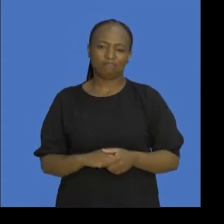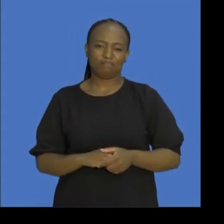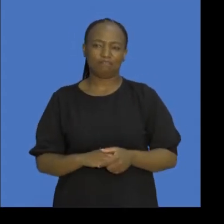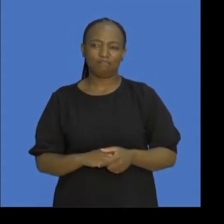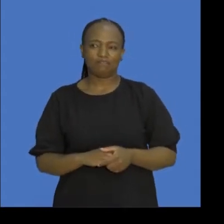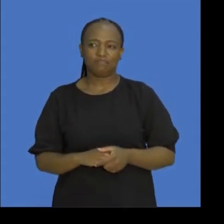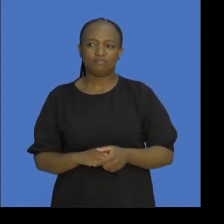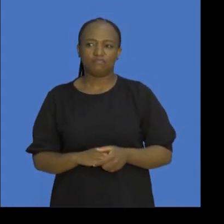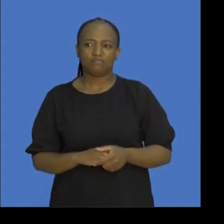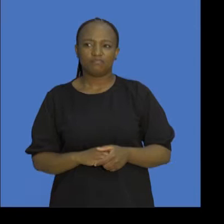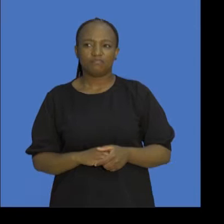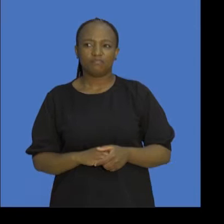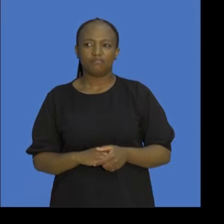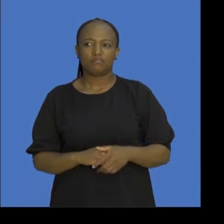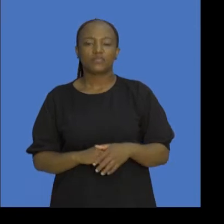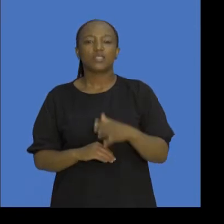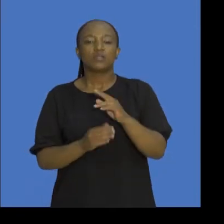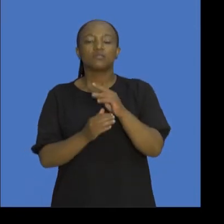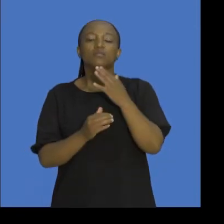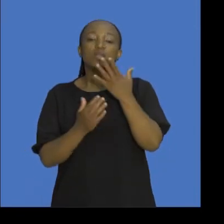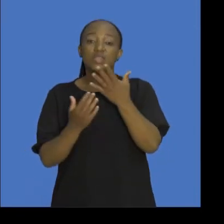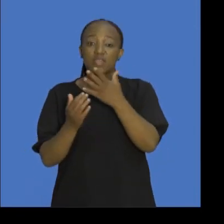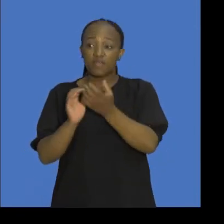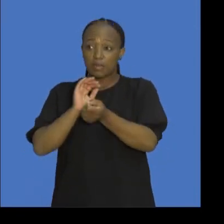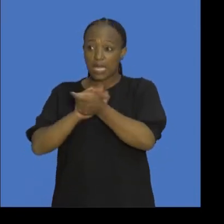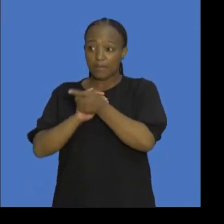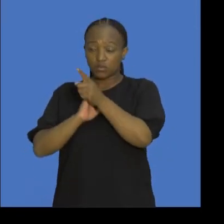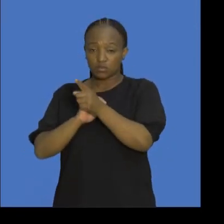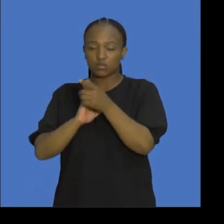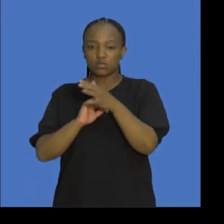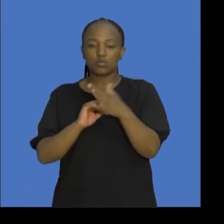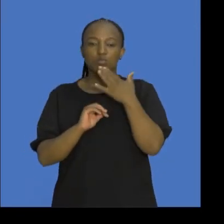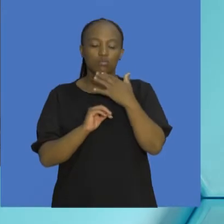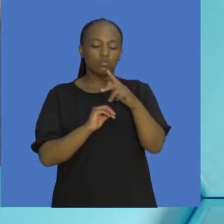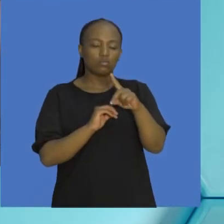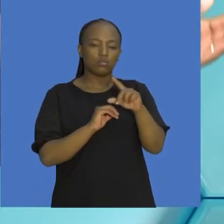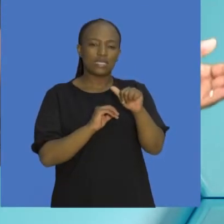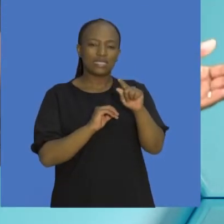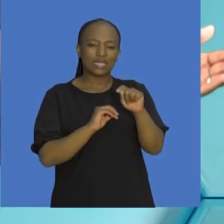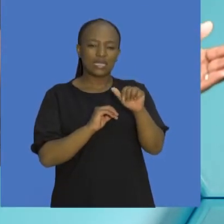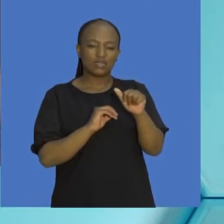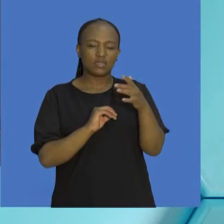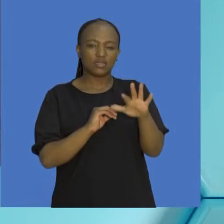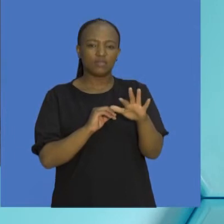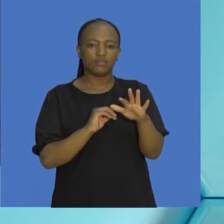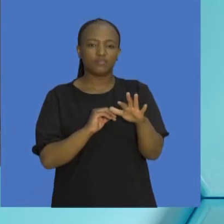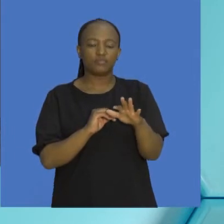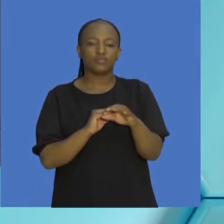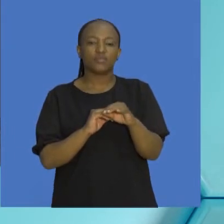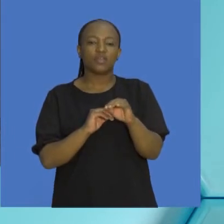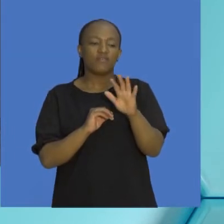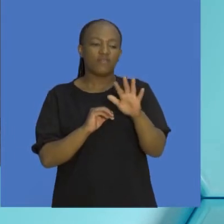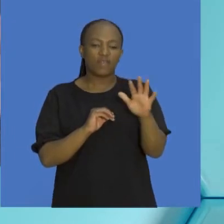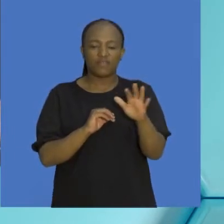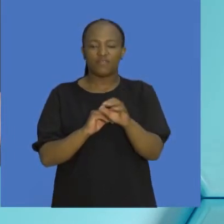set has two mode is called bimodal. So if you have two sets of data, I have 5,